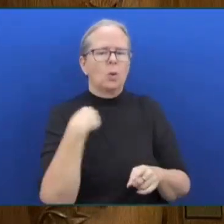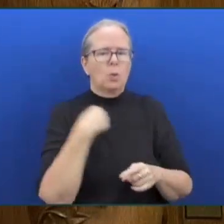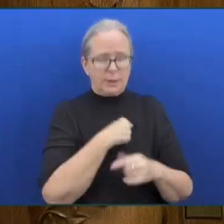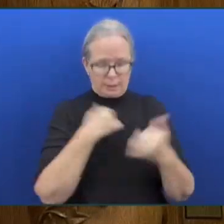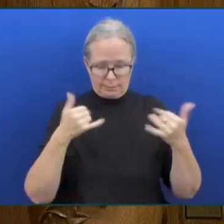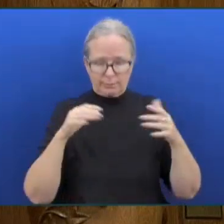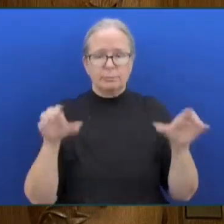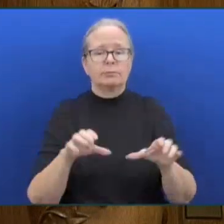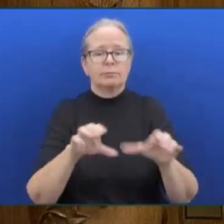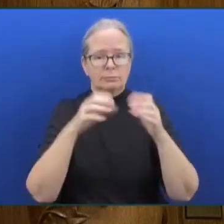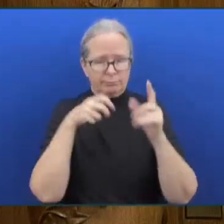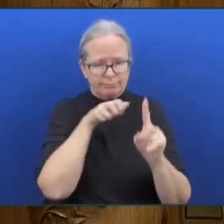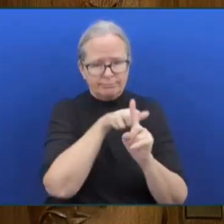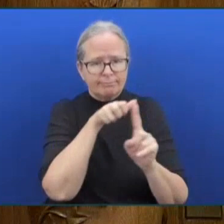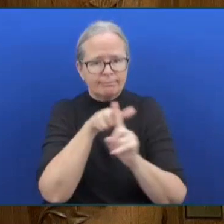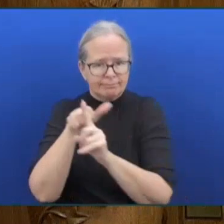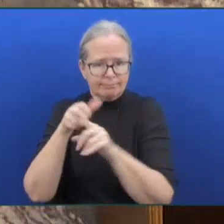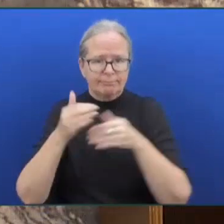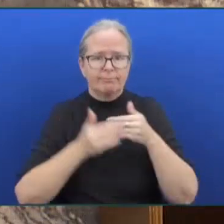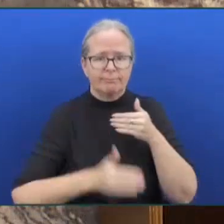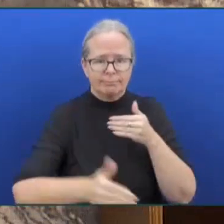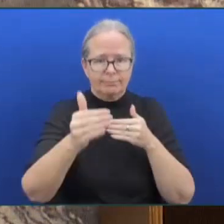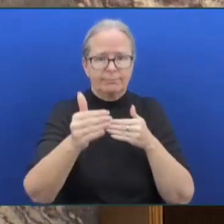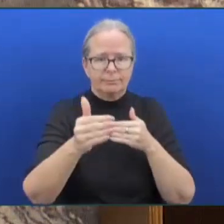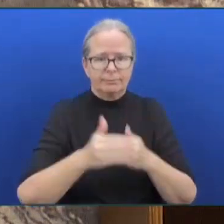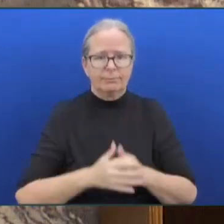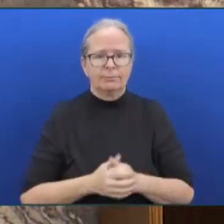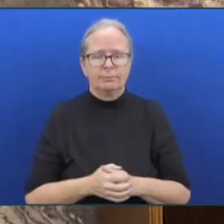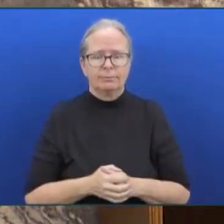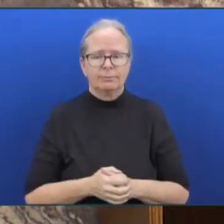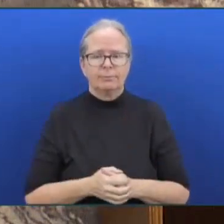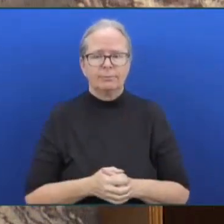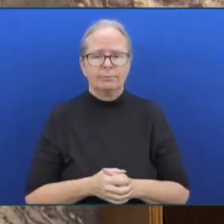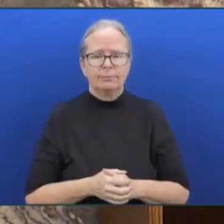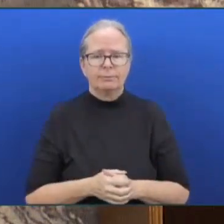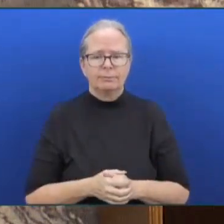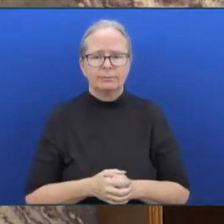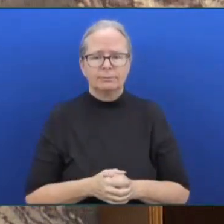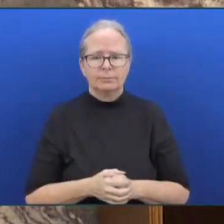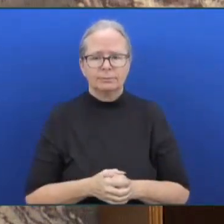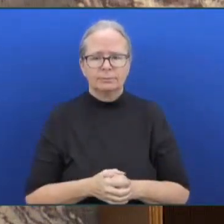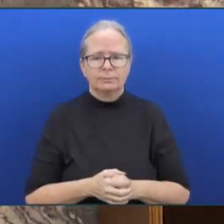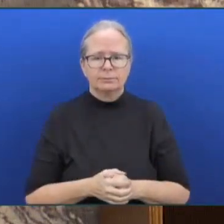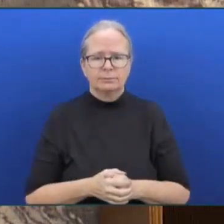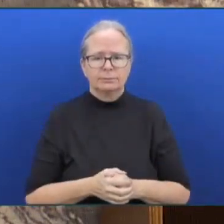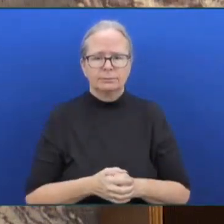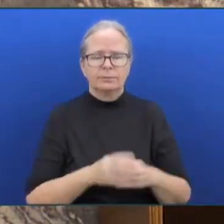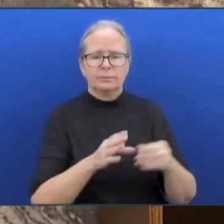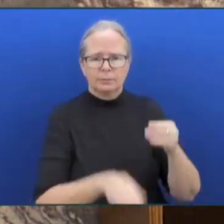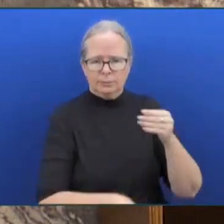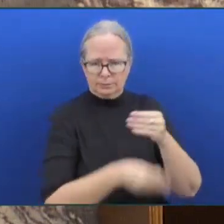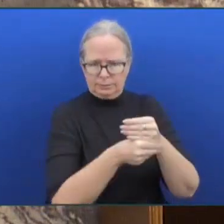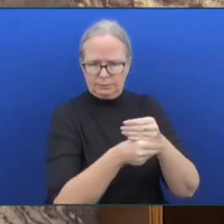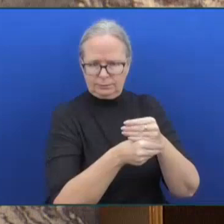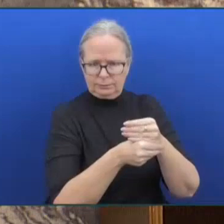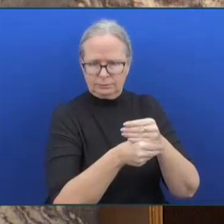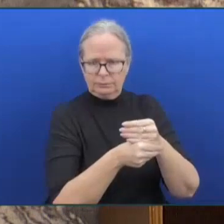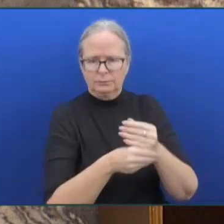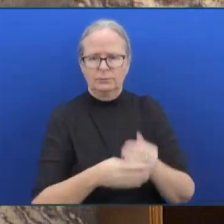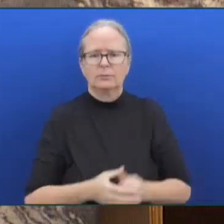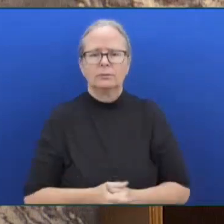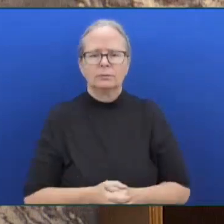Member have supplemental. Mr. Speaker, this is not about the ministry as much as it is about the minister and the